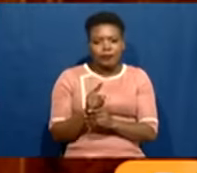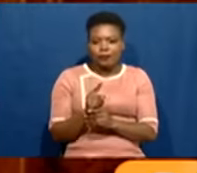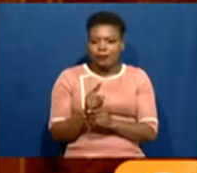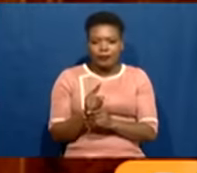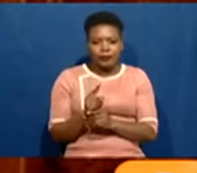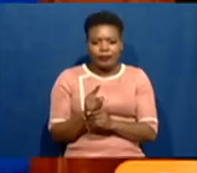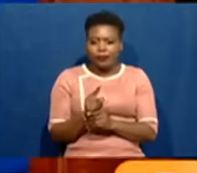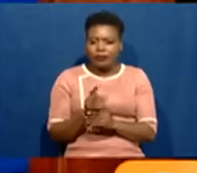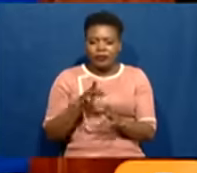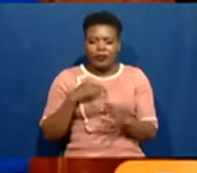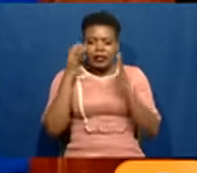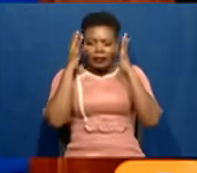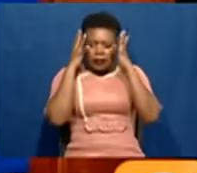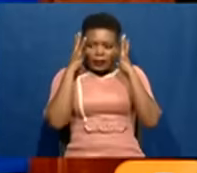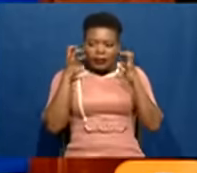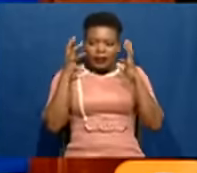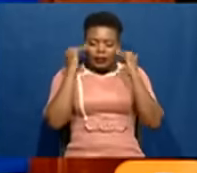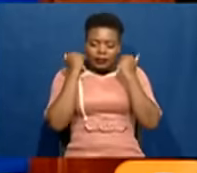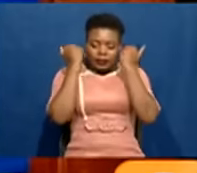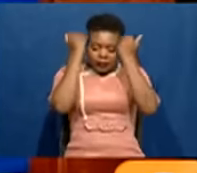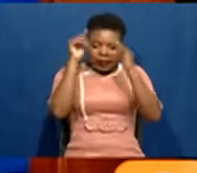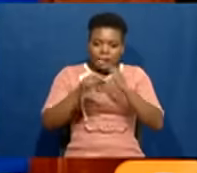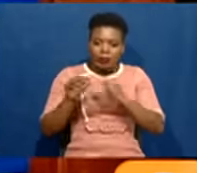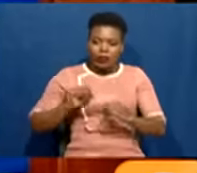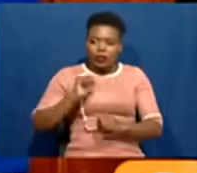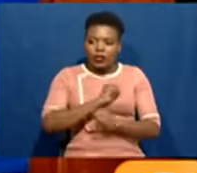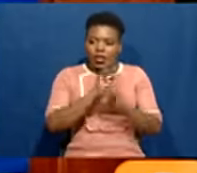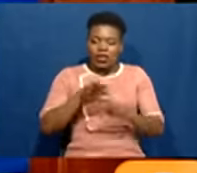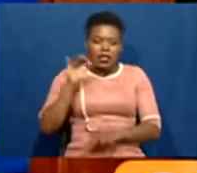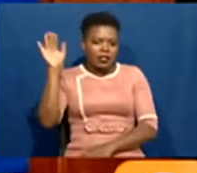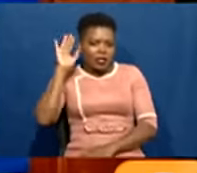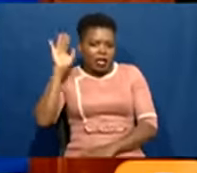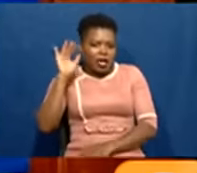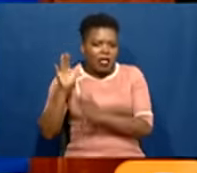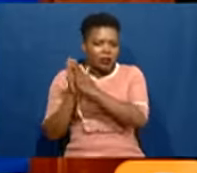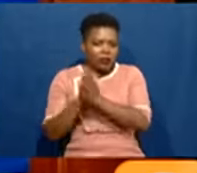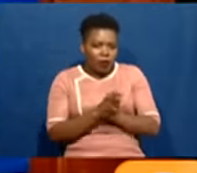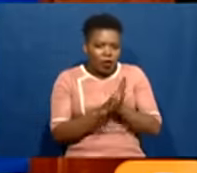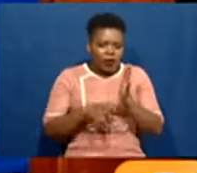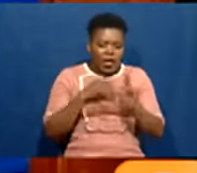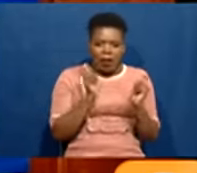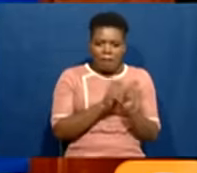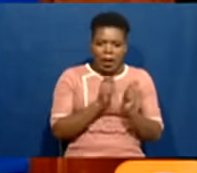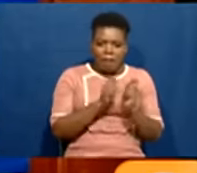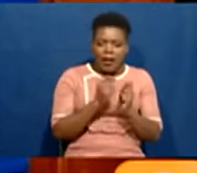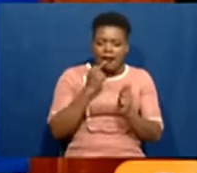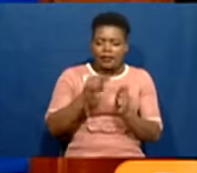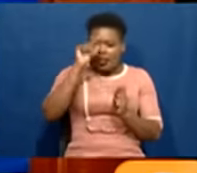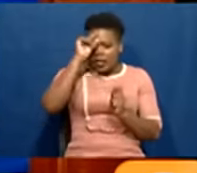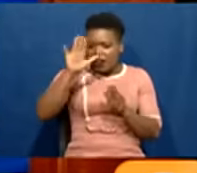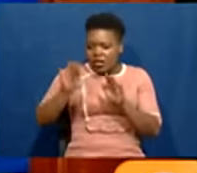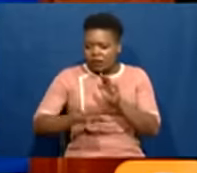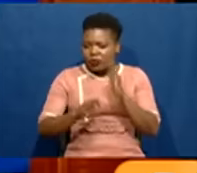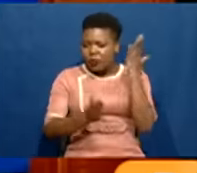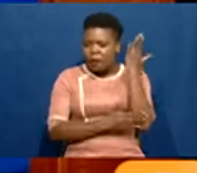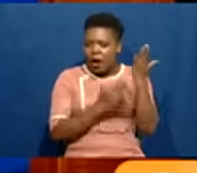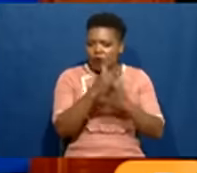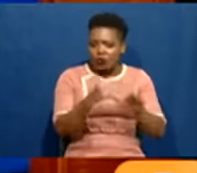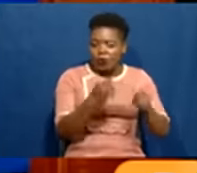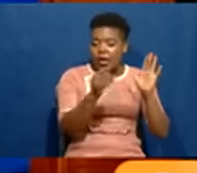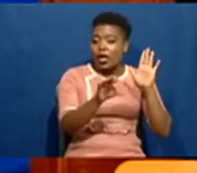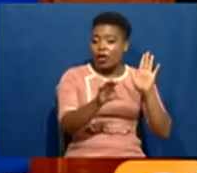so stressful. Senators flagged the charge as a grievous assault to the integrity chapter of the Constitution that makes Dr.